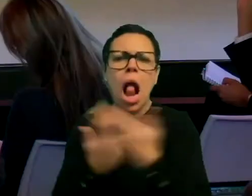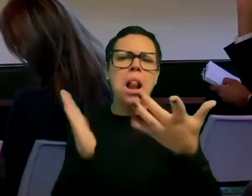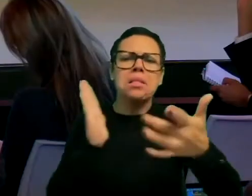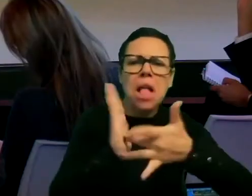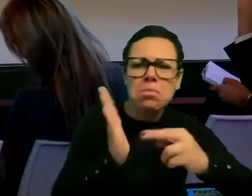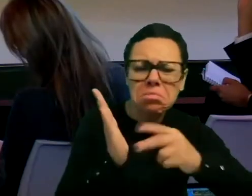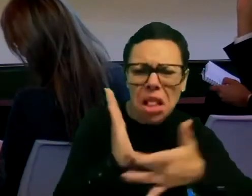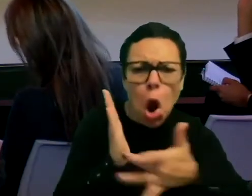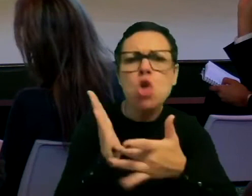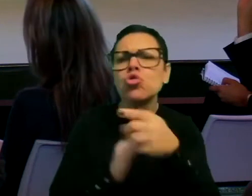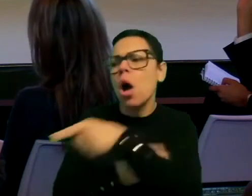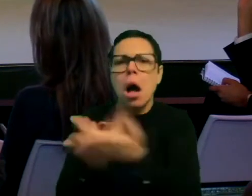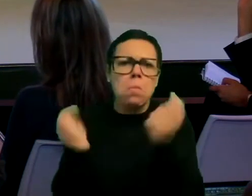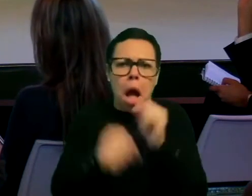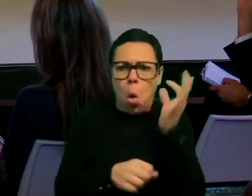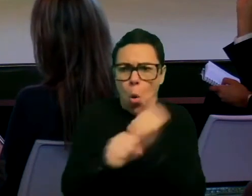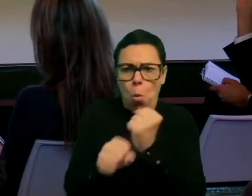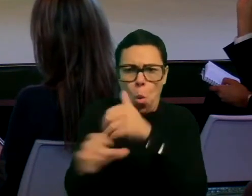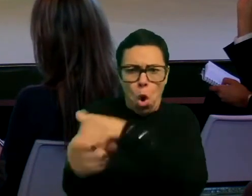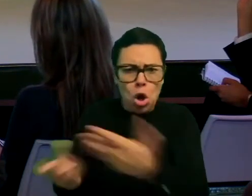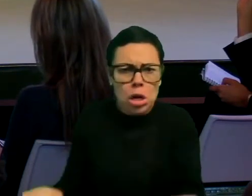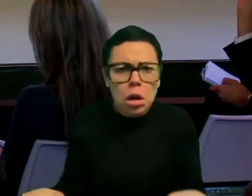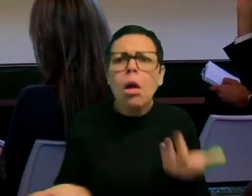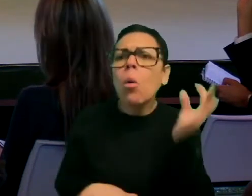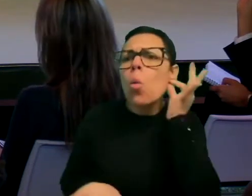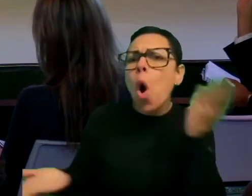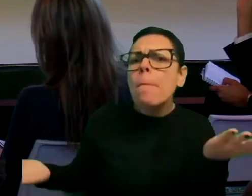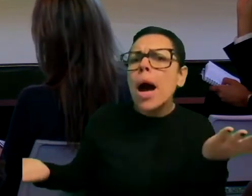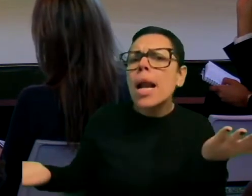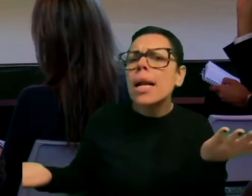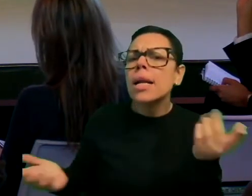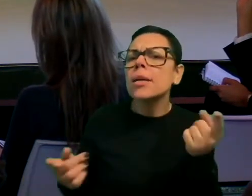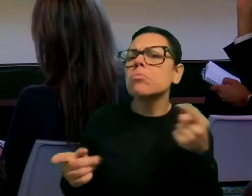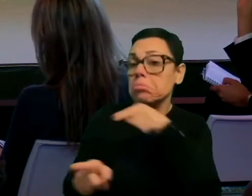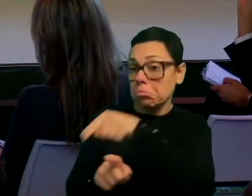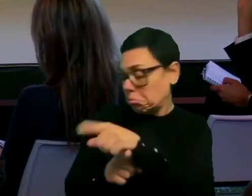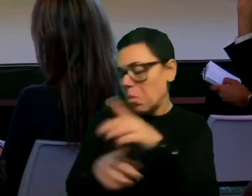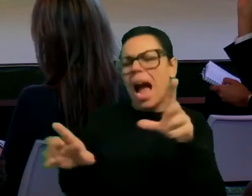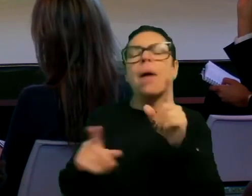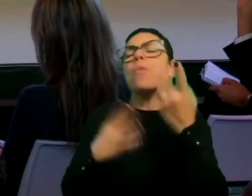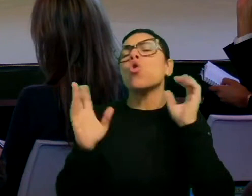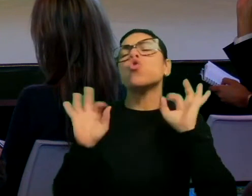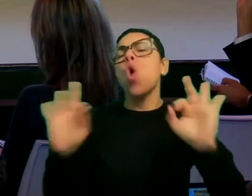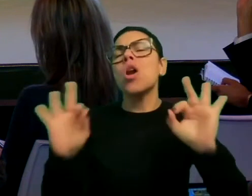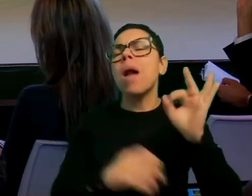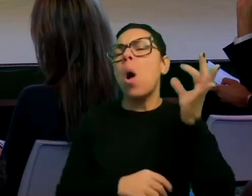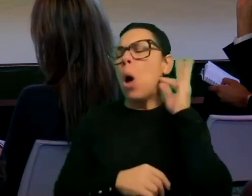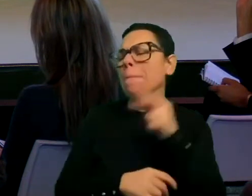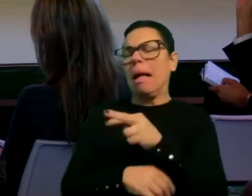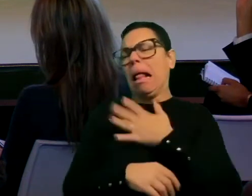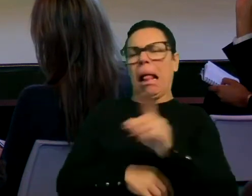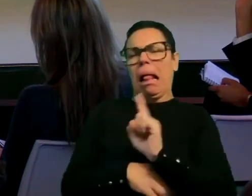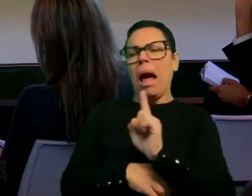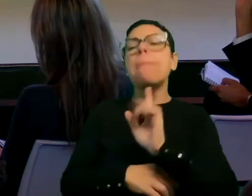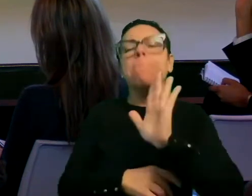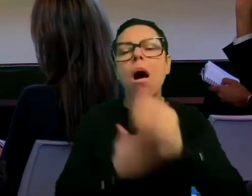the initial interest to do it, they might see the benefits of it because it's going to benefit them. Exactly. Okay. Anna Lupi, you're from the Legal and Policy Officer